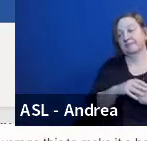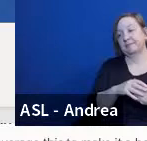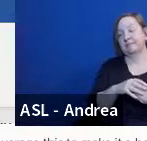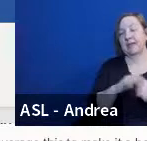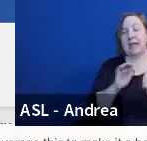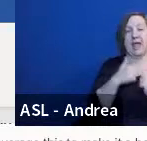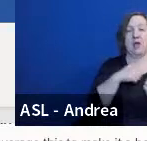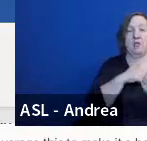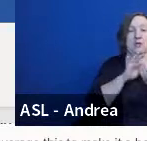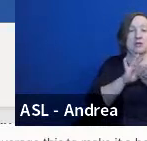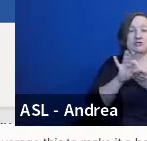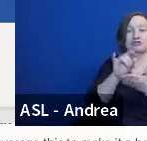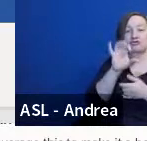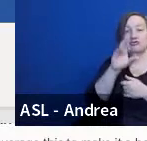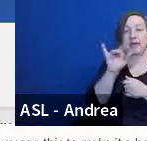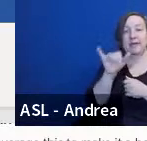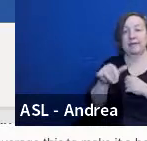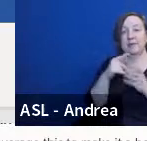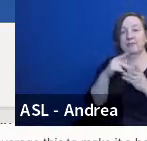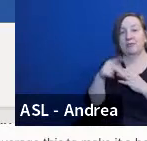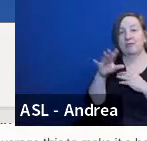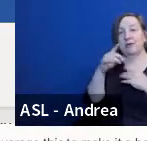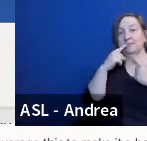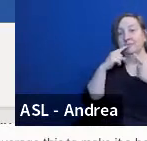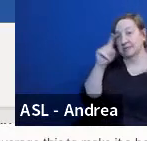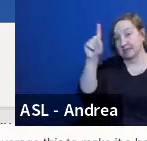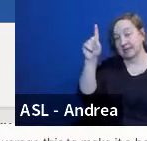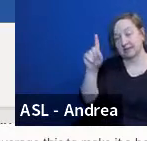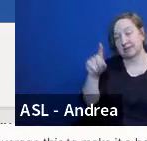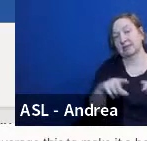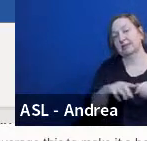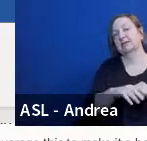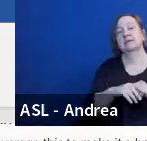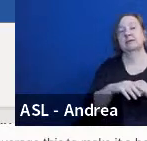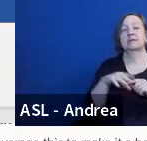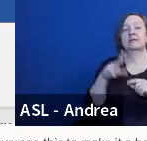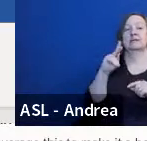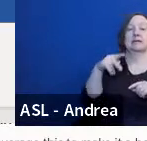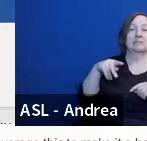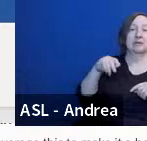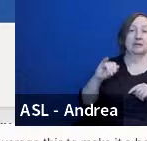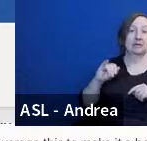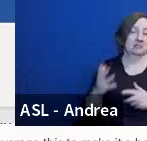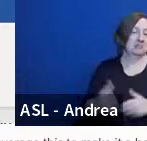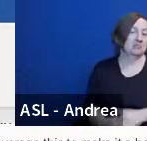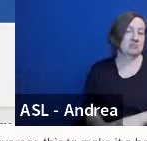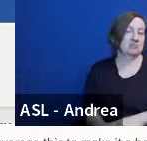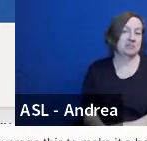tracking of that program's success is sort of the KPI.